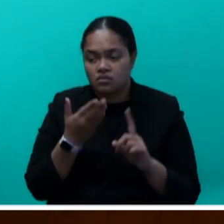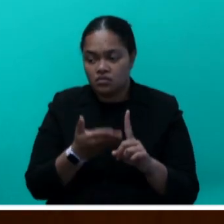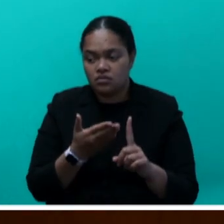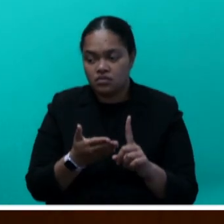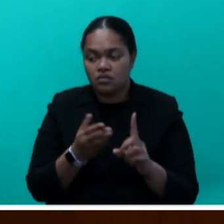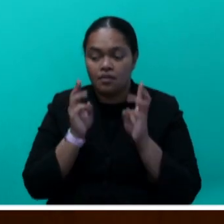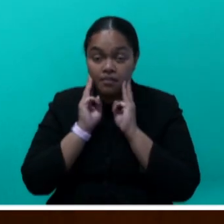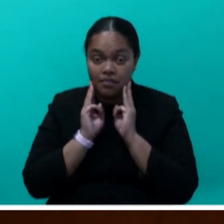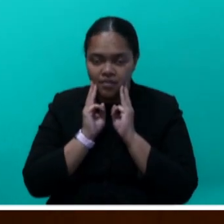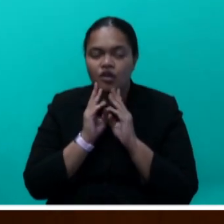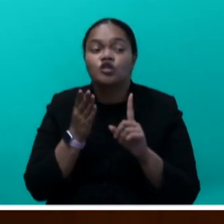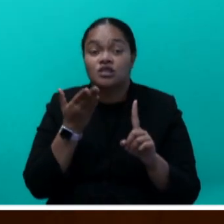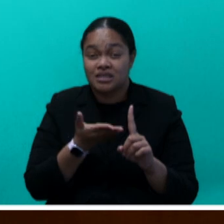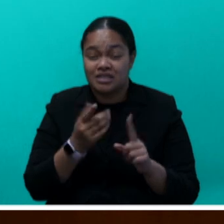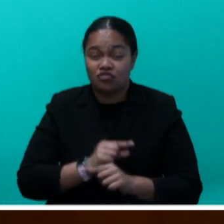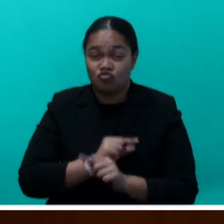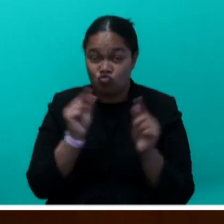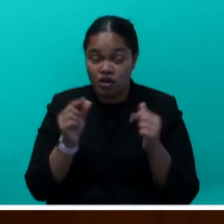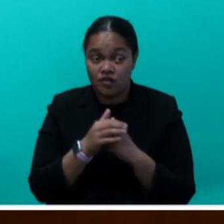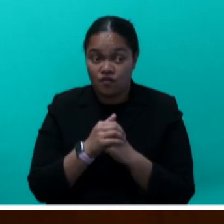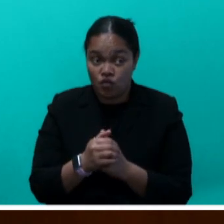of Fiji. He